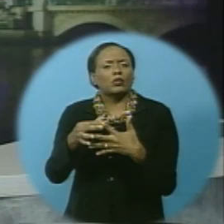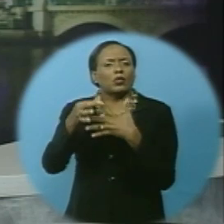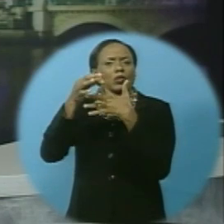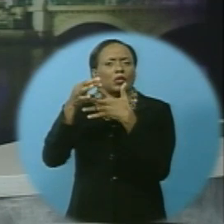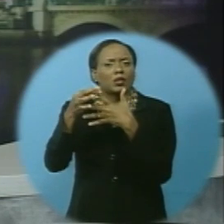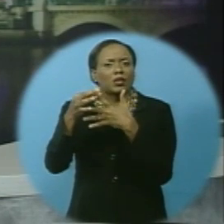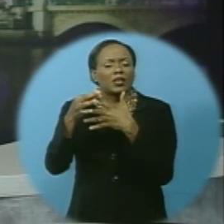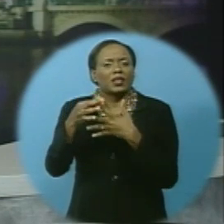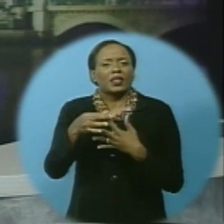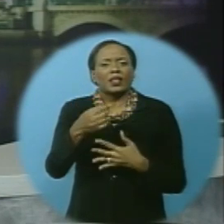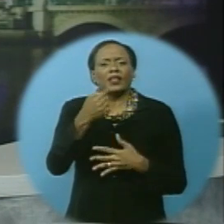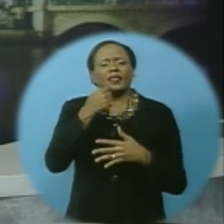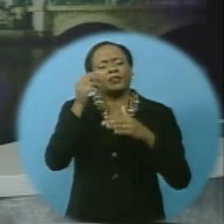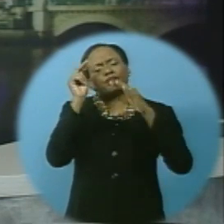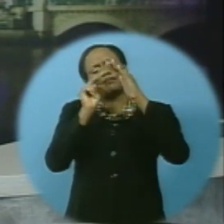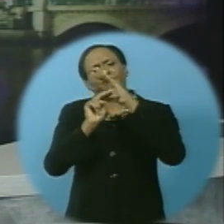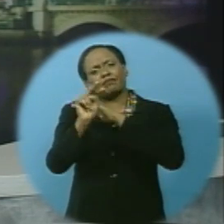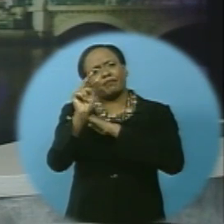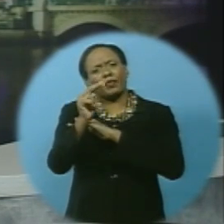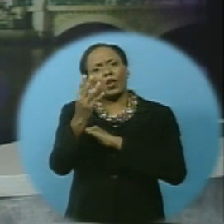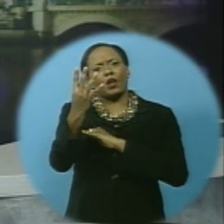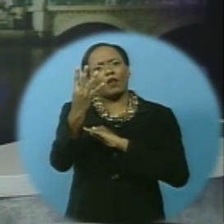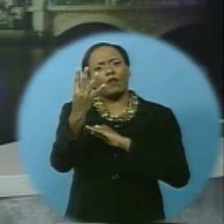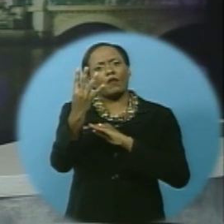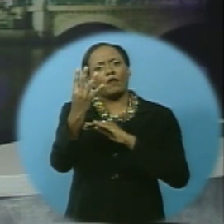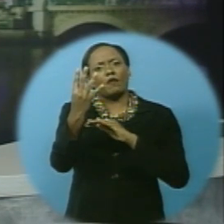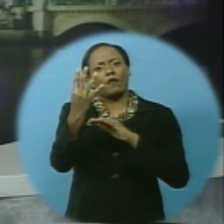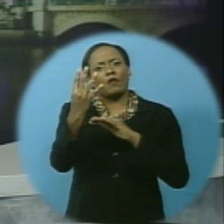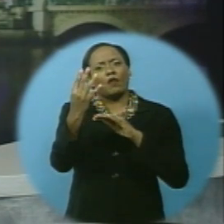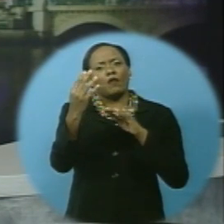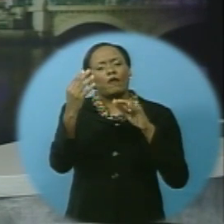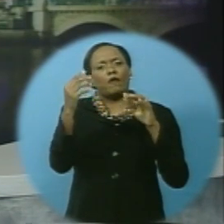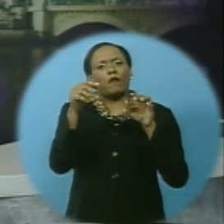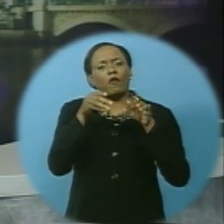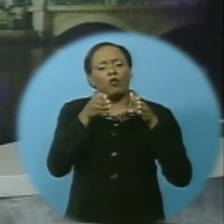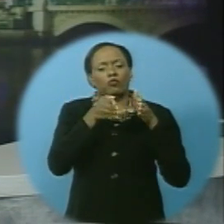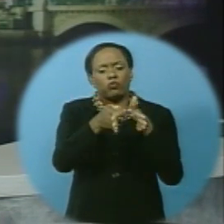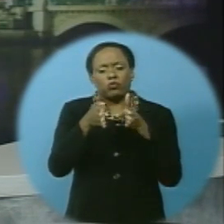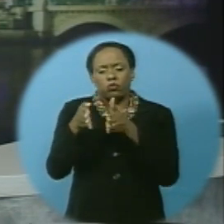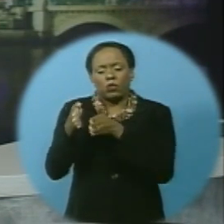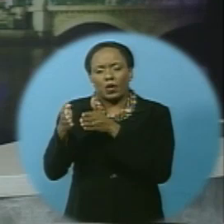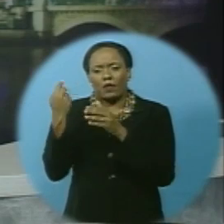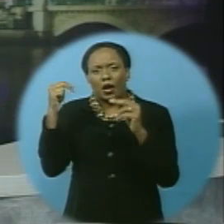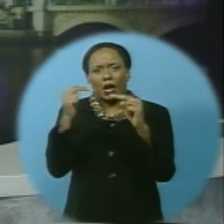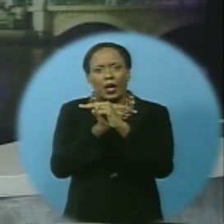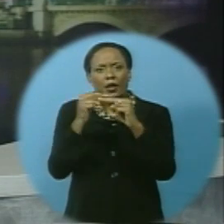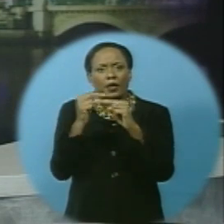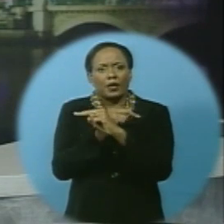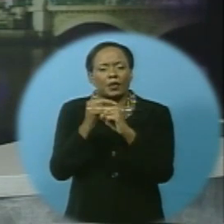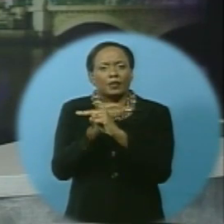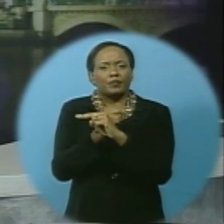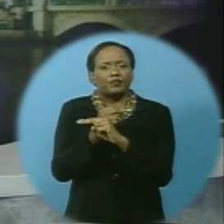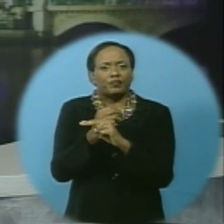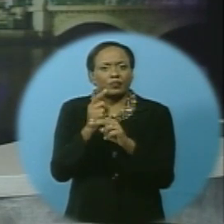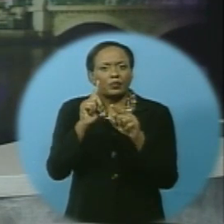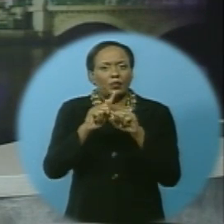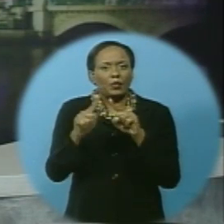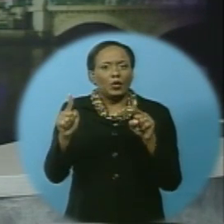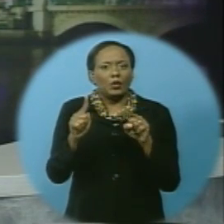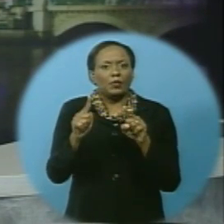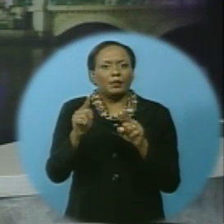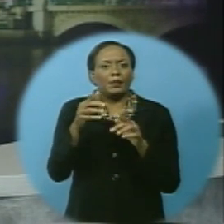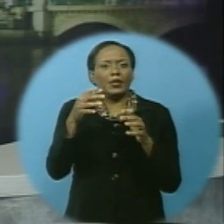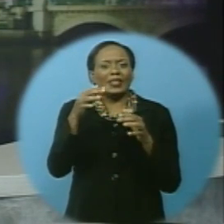Prime Minister Adams envisioned a 4-lane highway for Barbados, but met resistance from the Inter-American Development Bank and had to settle